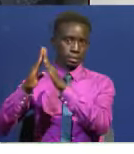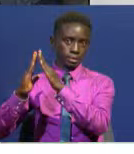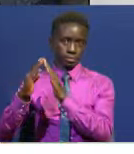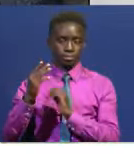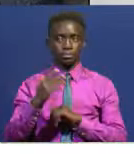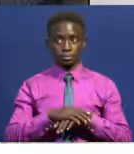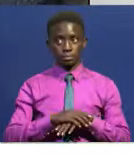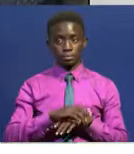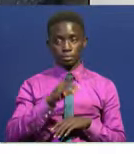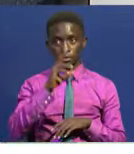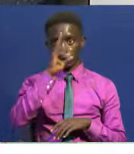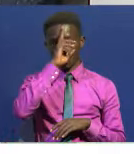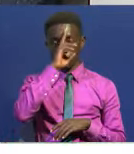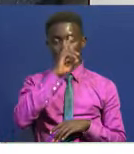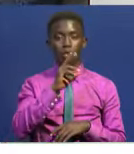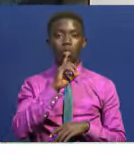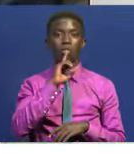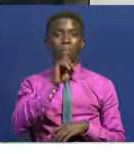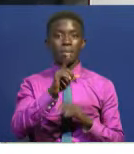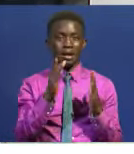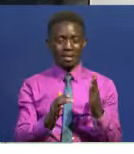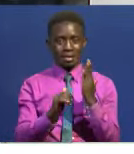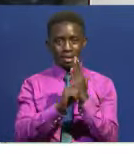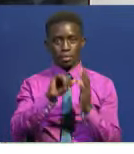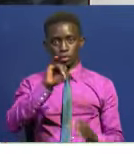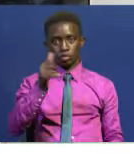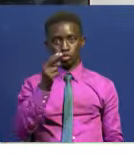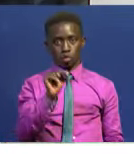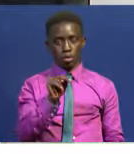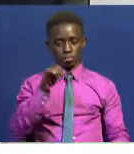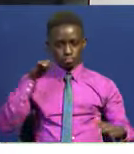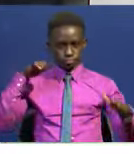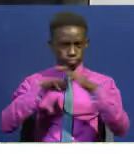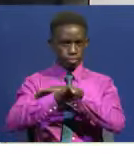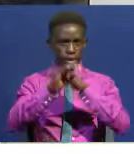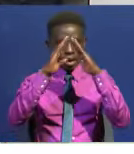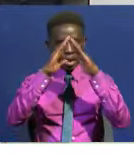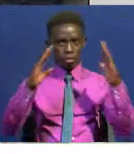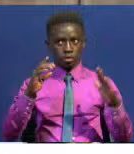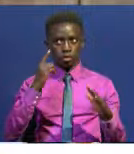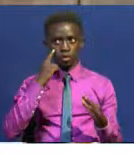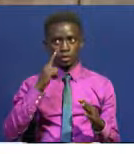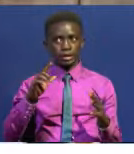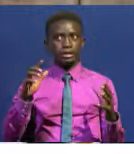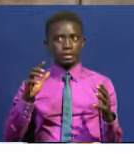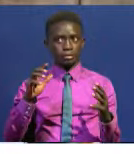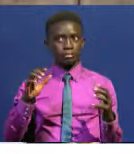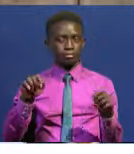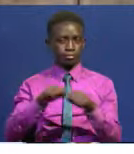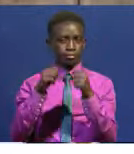Commander John Odhiambo, the two broke into Homestead and vandalized the vehicle.